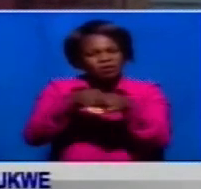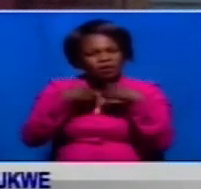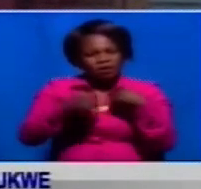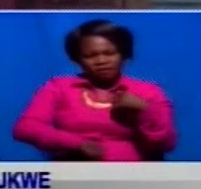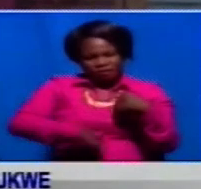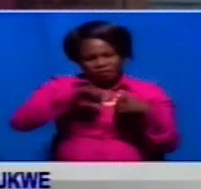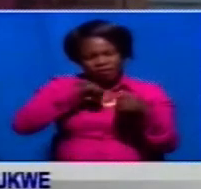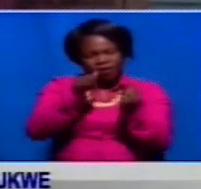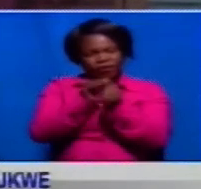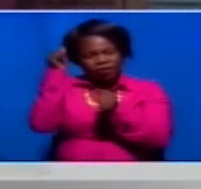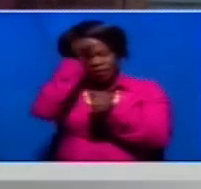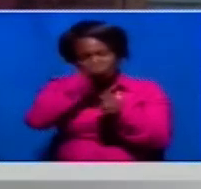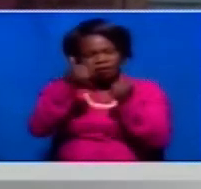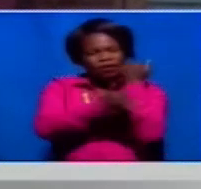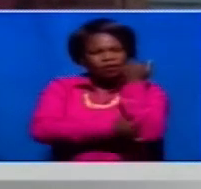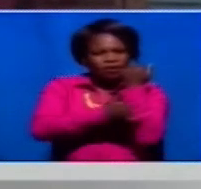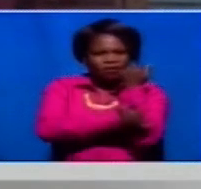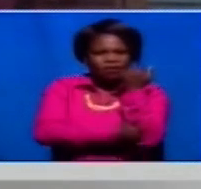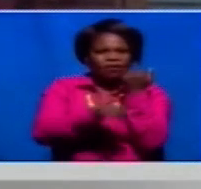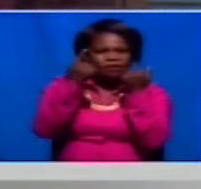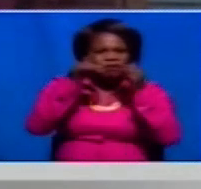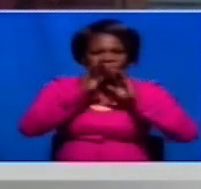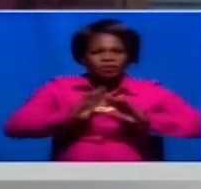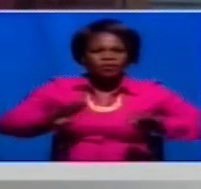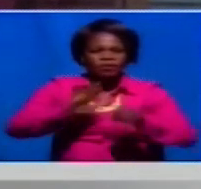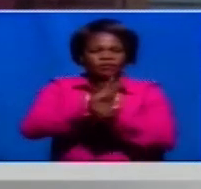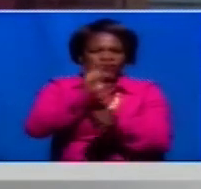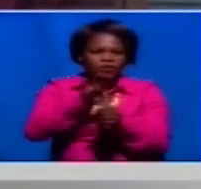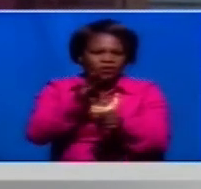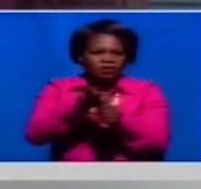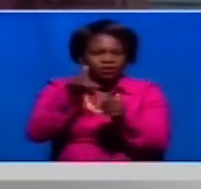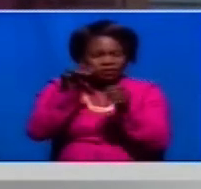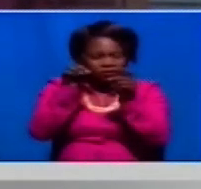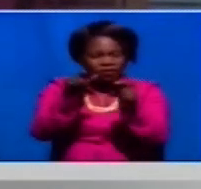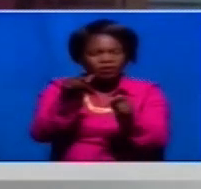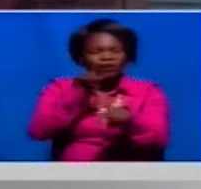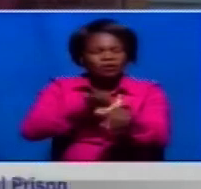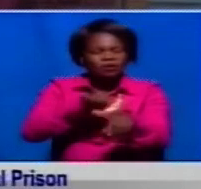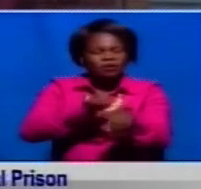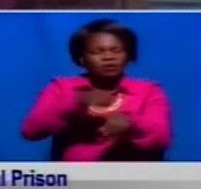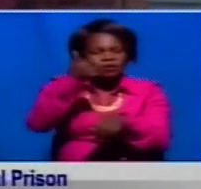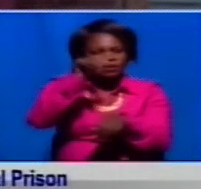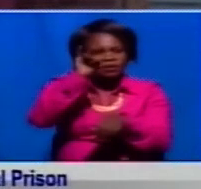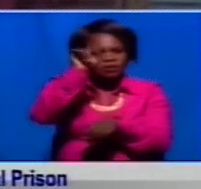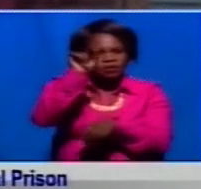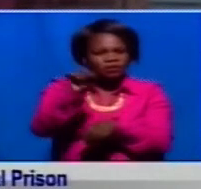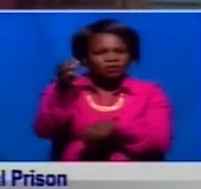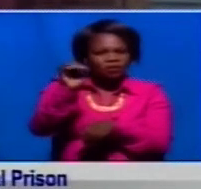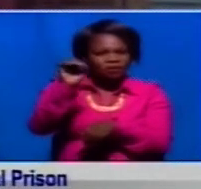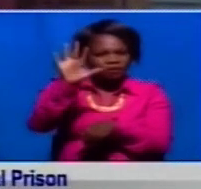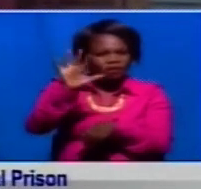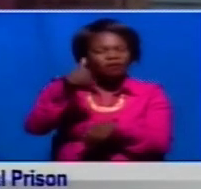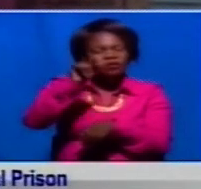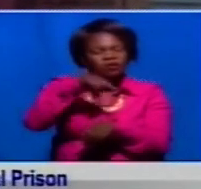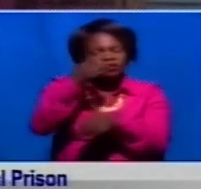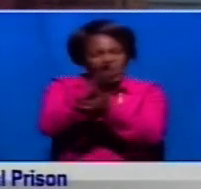the African continent through peaceful elections. Mr. Ruto, who arrived at 17:05 hours, said democracy is